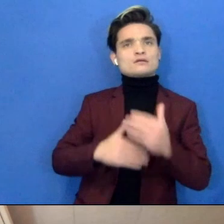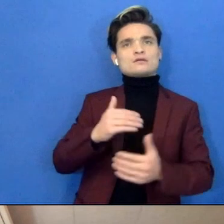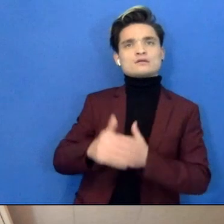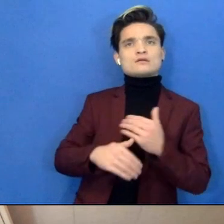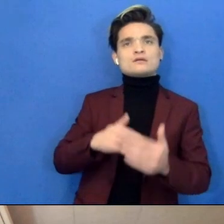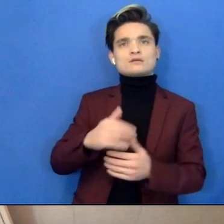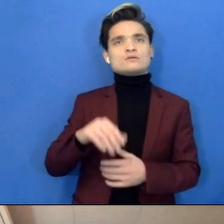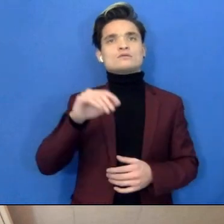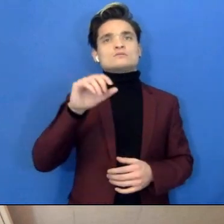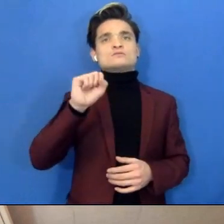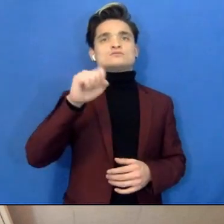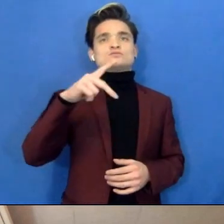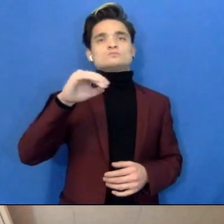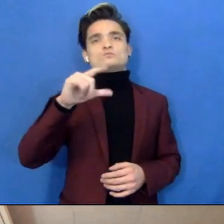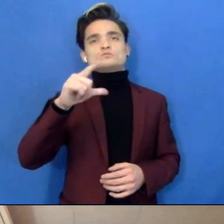form without words.